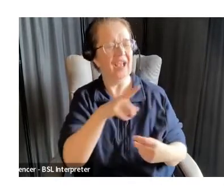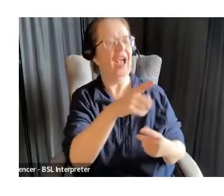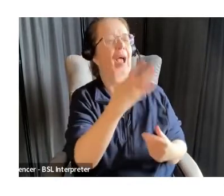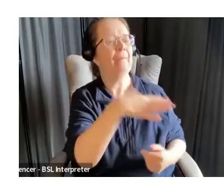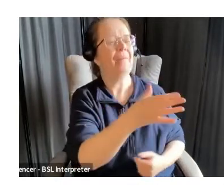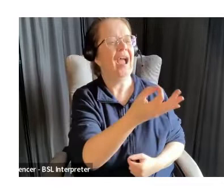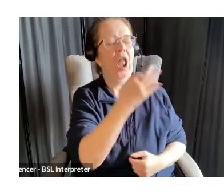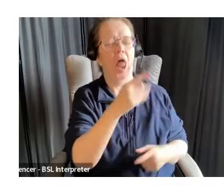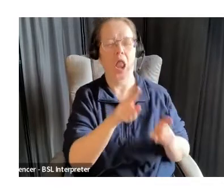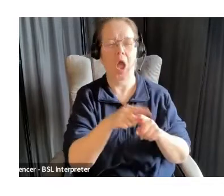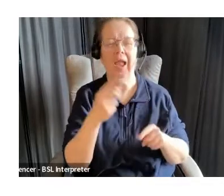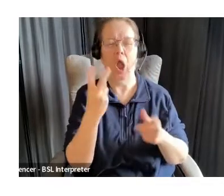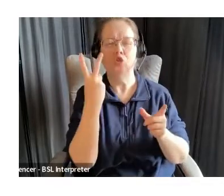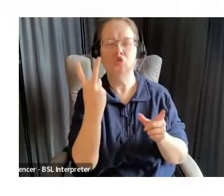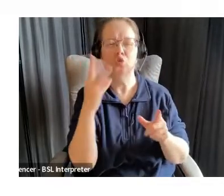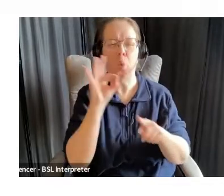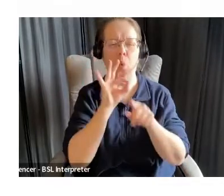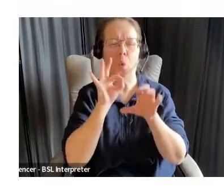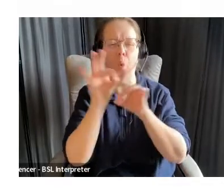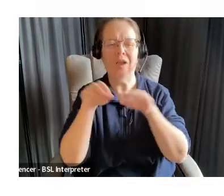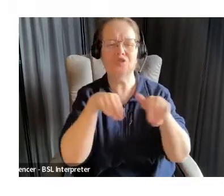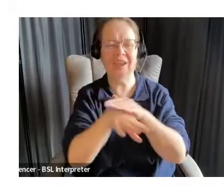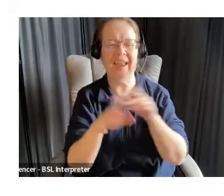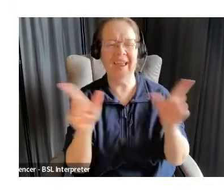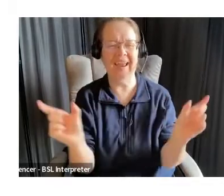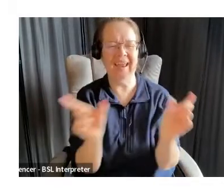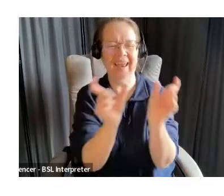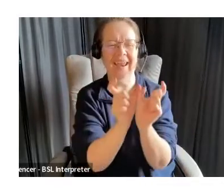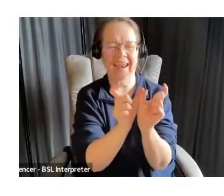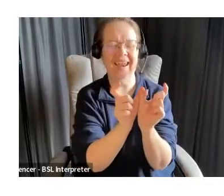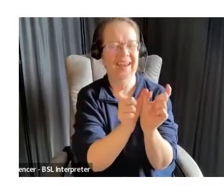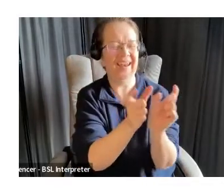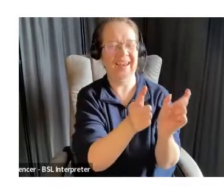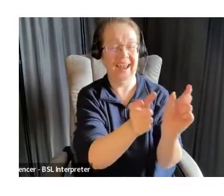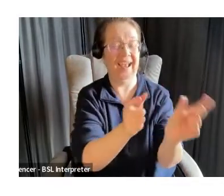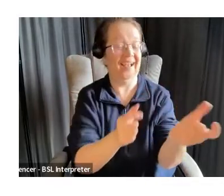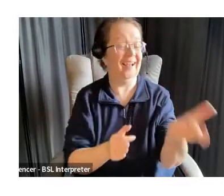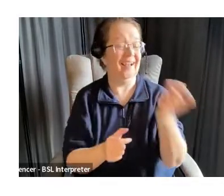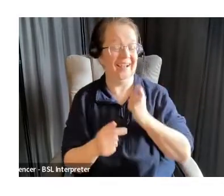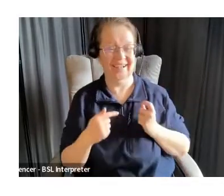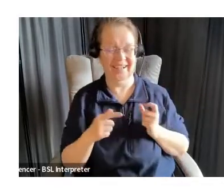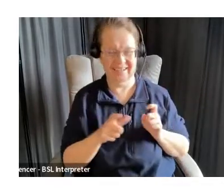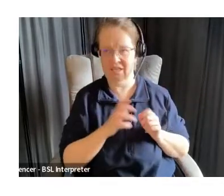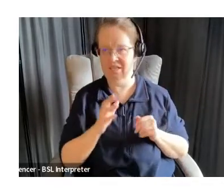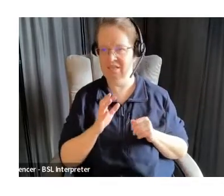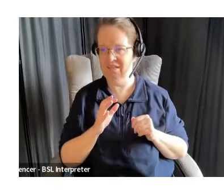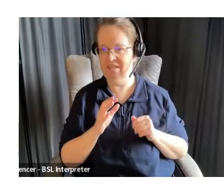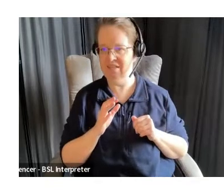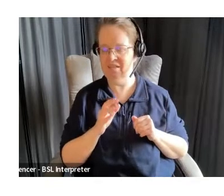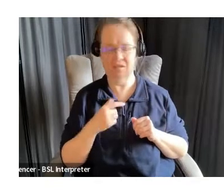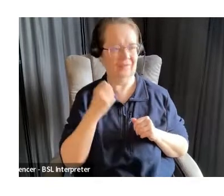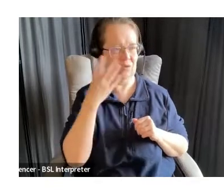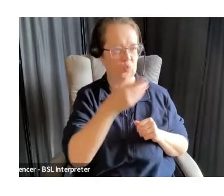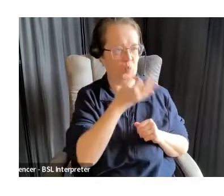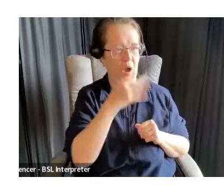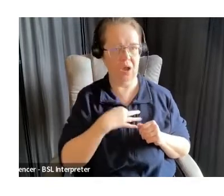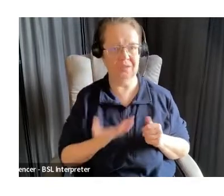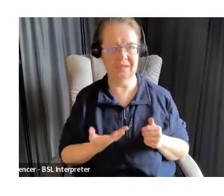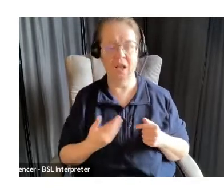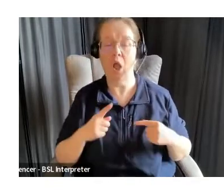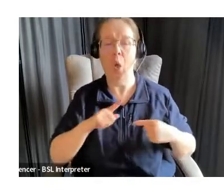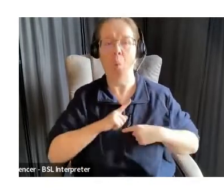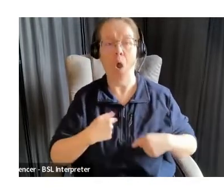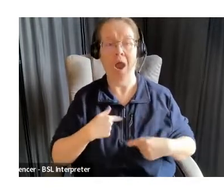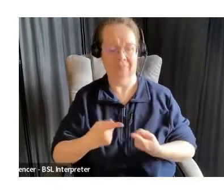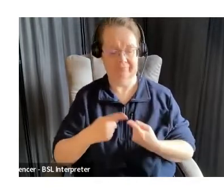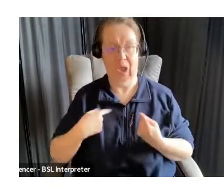like a double-barreled question, and I've literally forgotten what he has asked by the very end of the question because I'm a little stressed